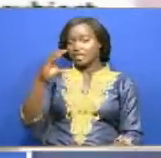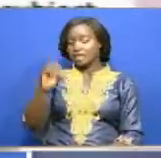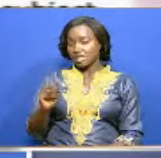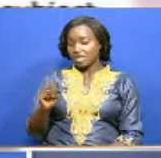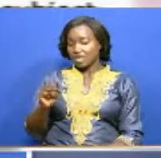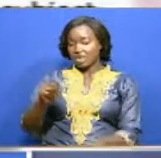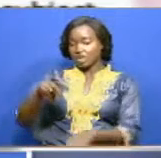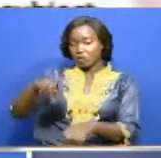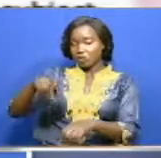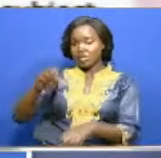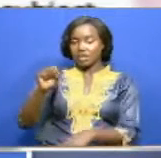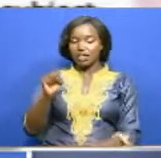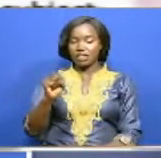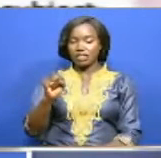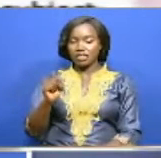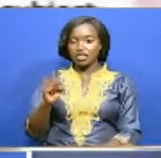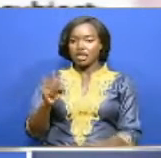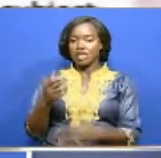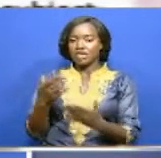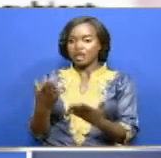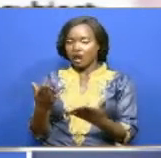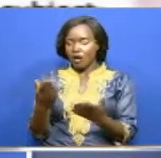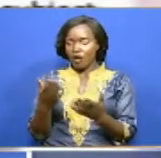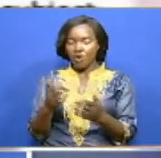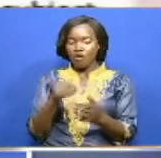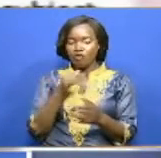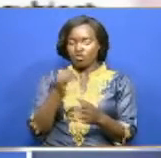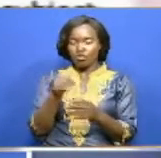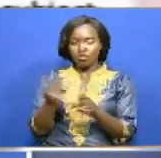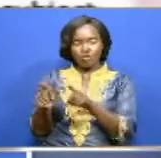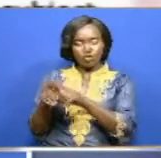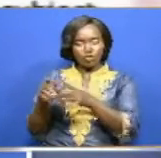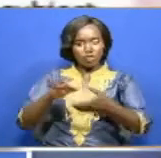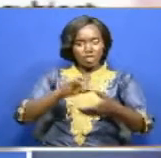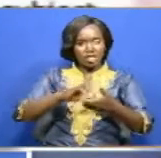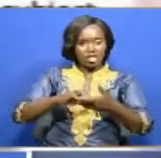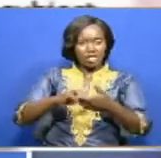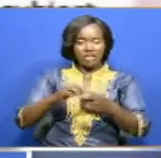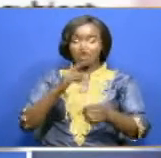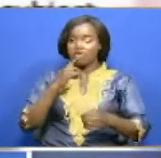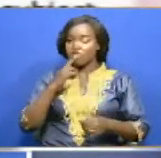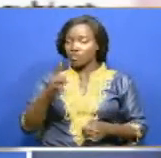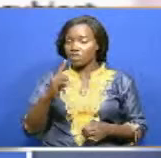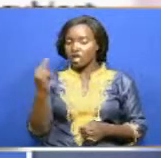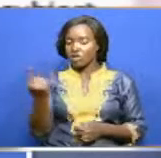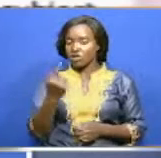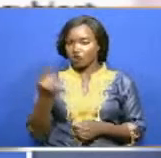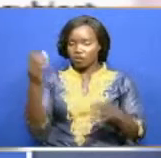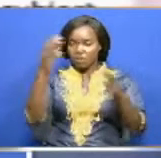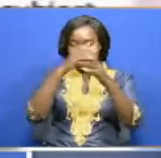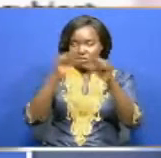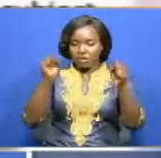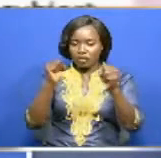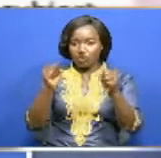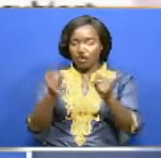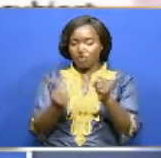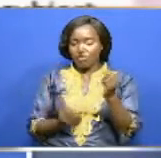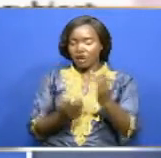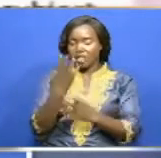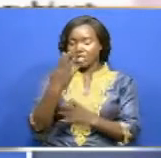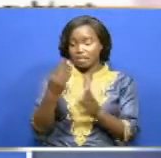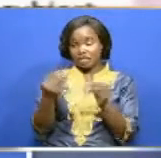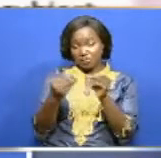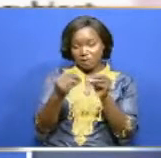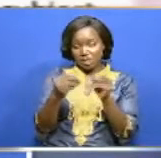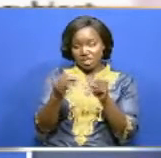principal secretaries will not have scheduled engagements unless otherwise directed by the president, or urgent meetings, cases